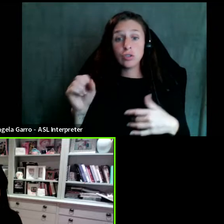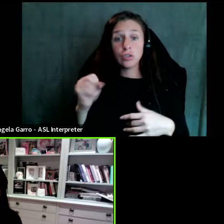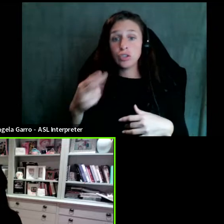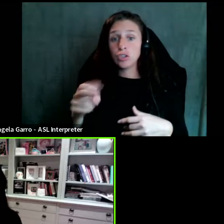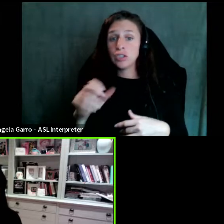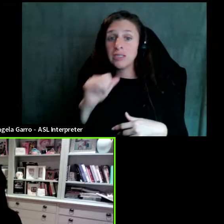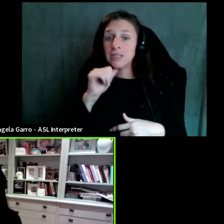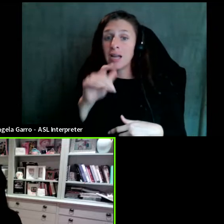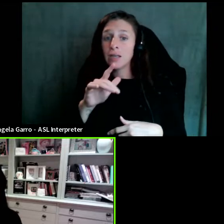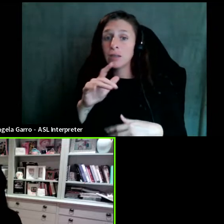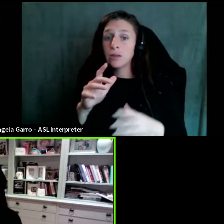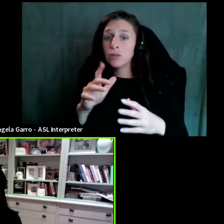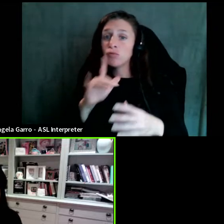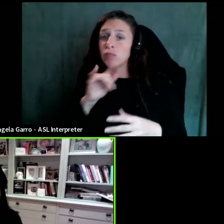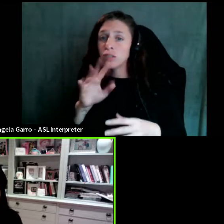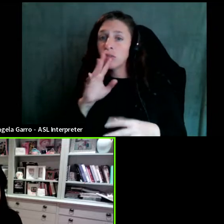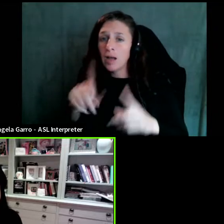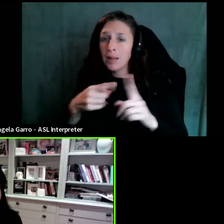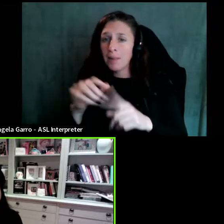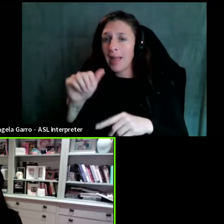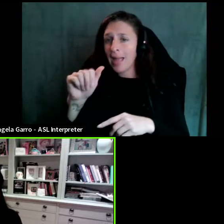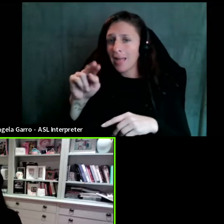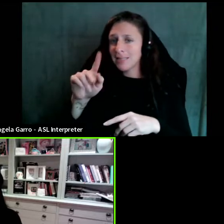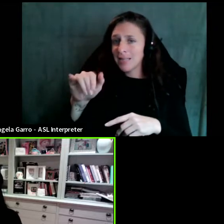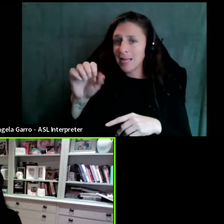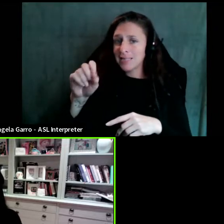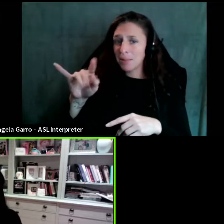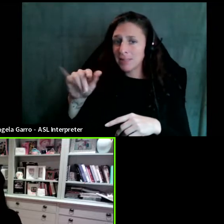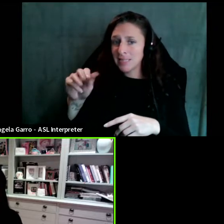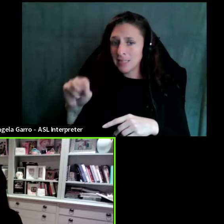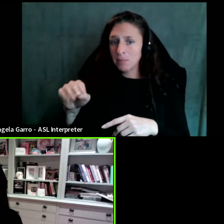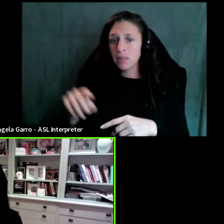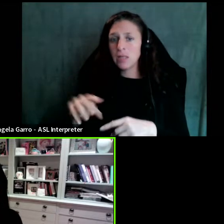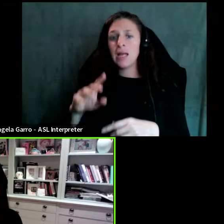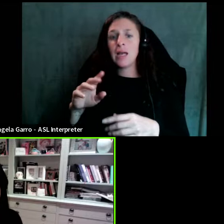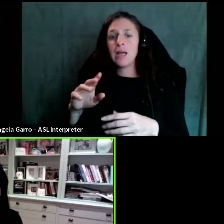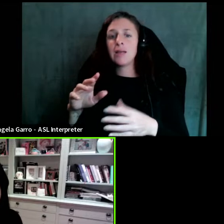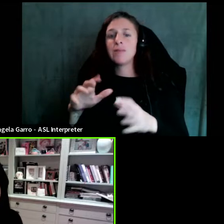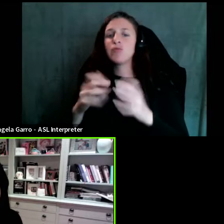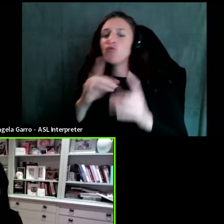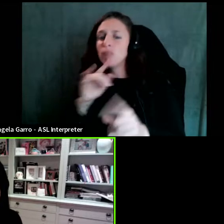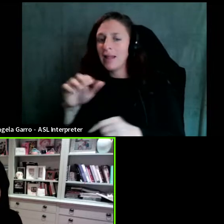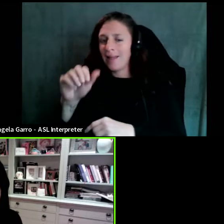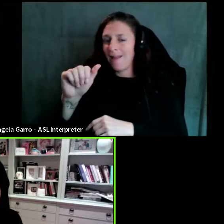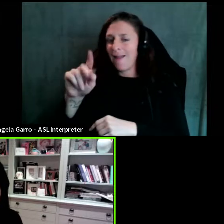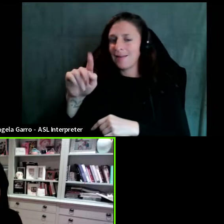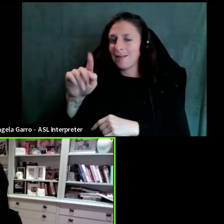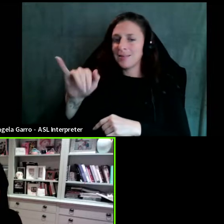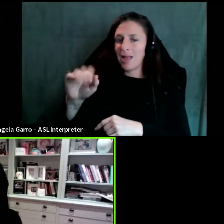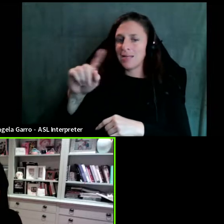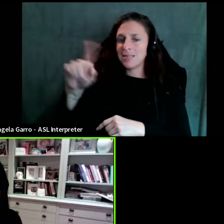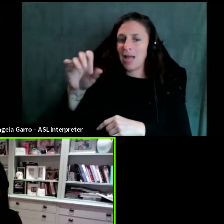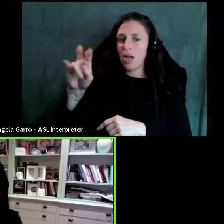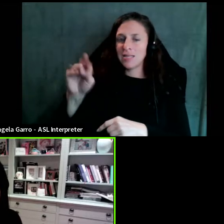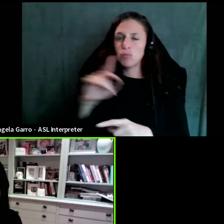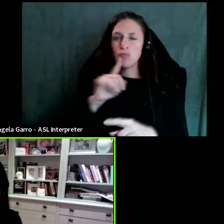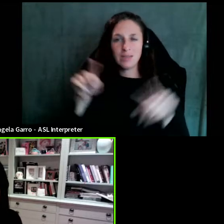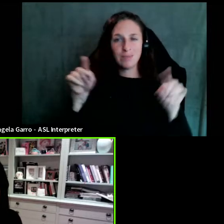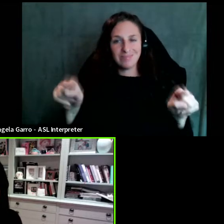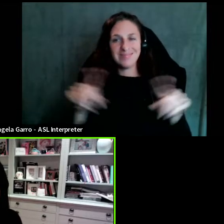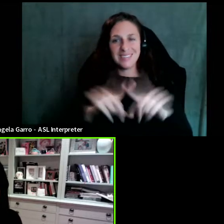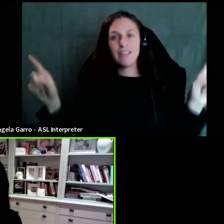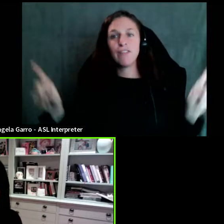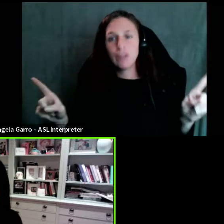much talking about anti-Semitism as much as she's talking about anti-Zionism. And those are two really different things. And I think that